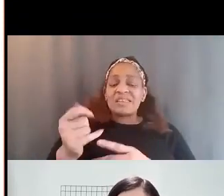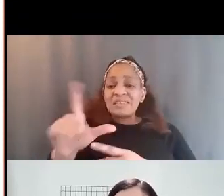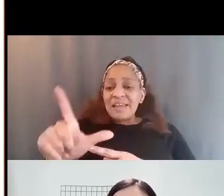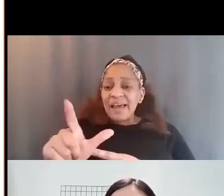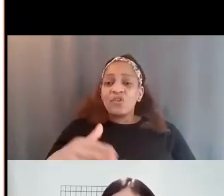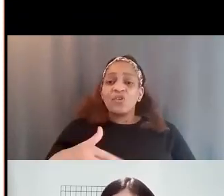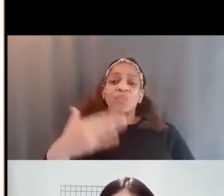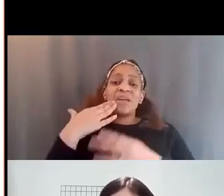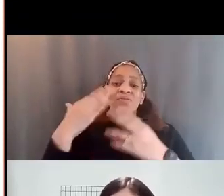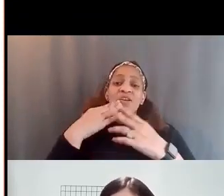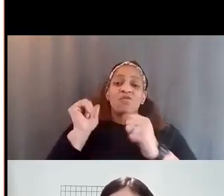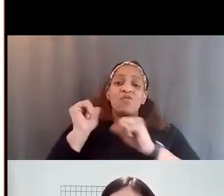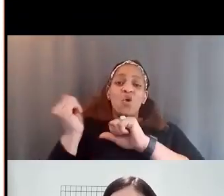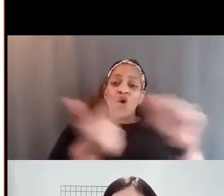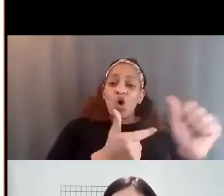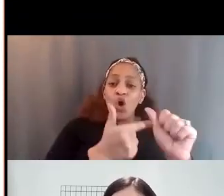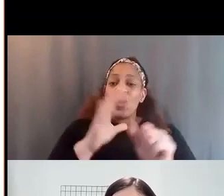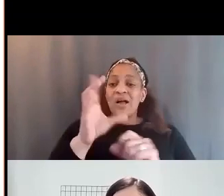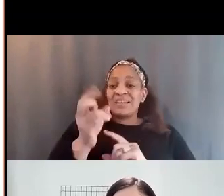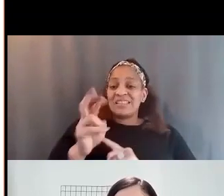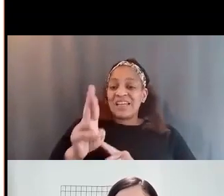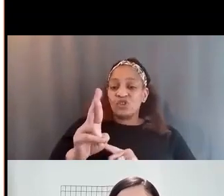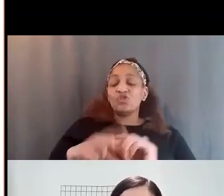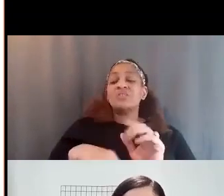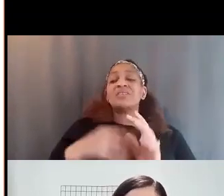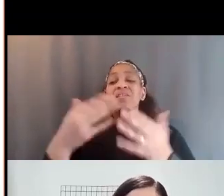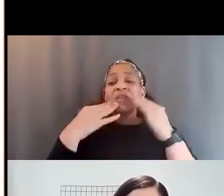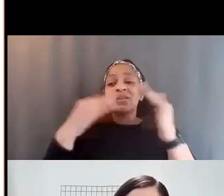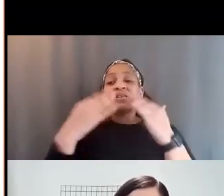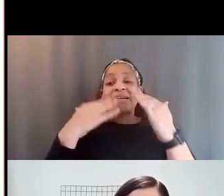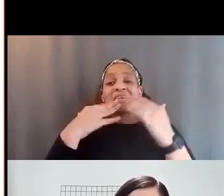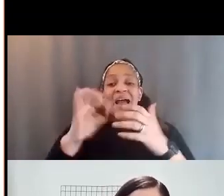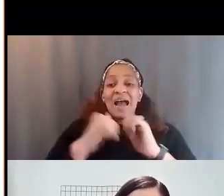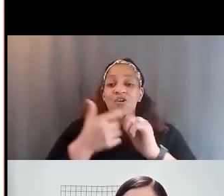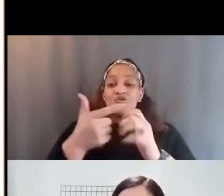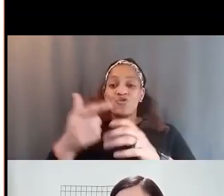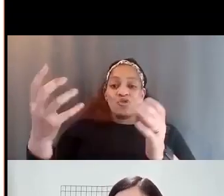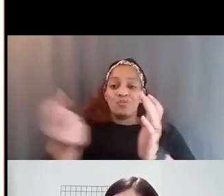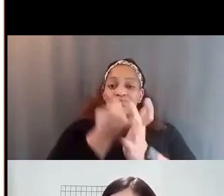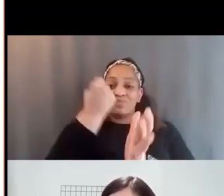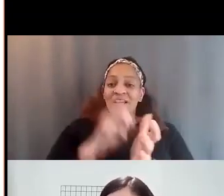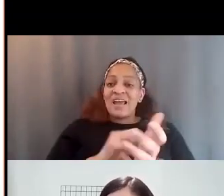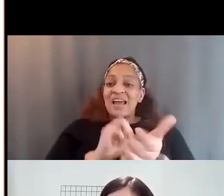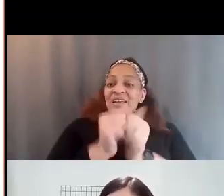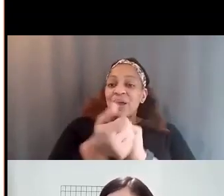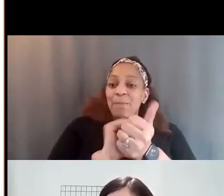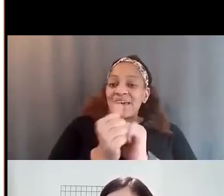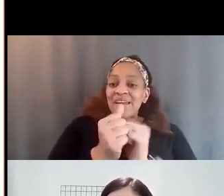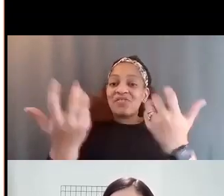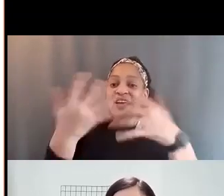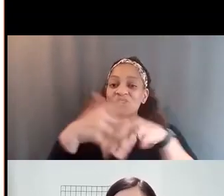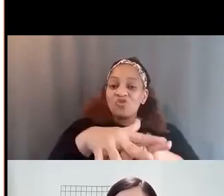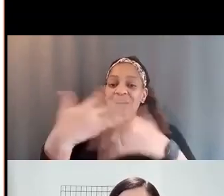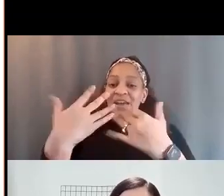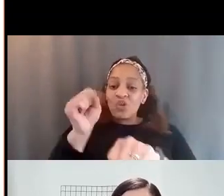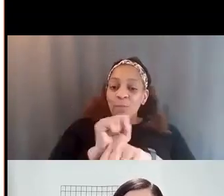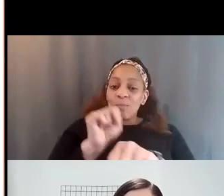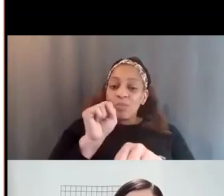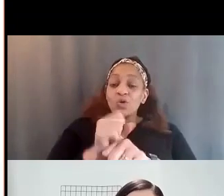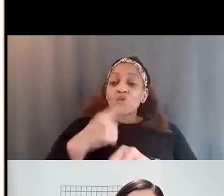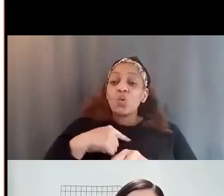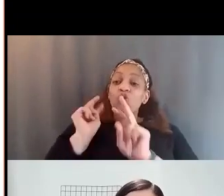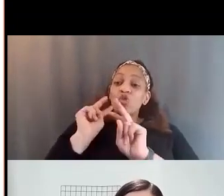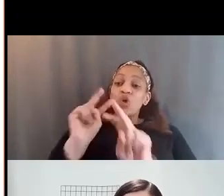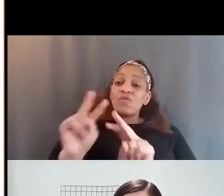understand how you were supported to obtain competitive integrated employment. So we look forward to seeing you on Friday, and we hope that you